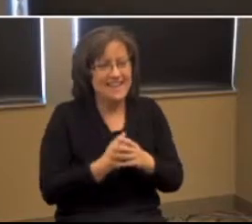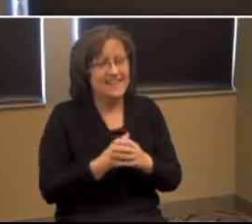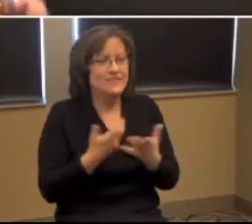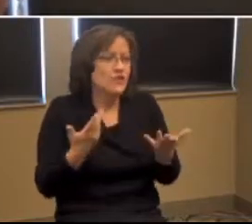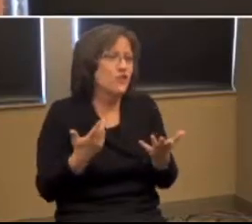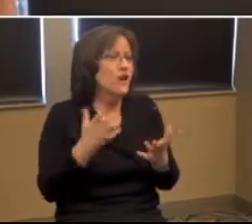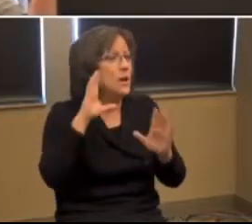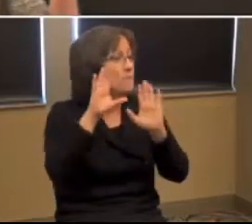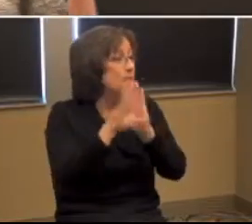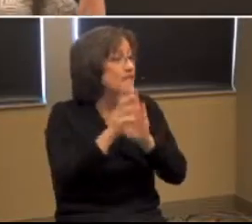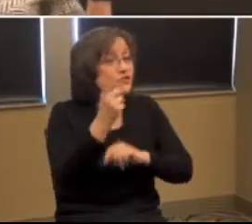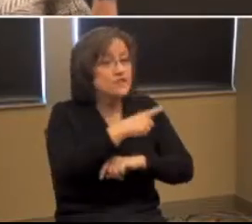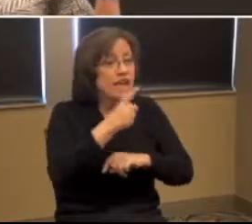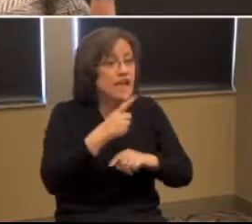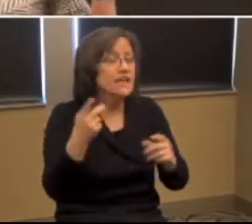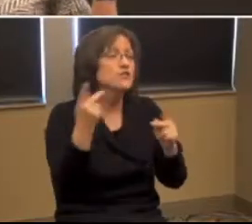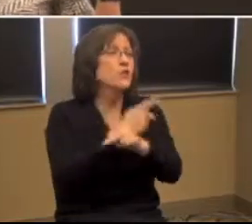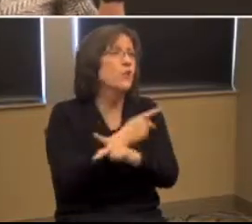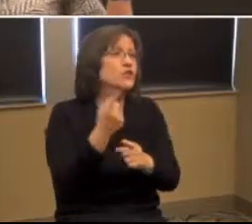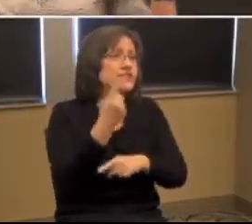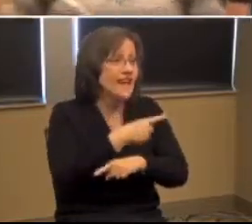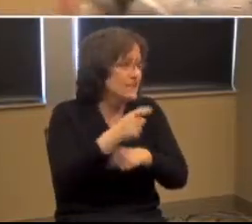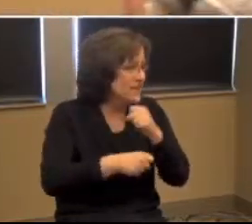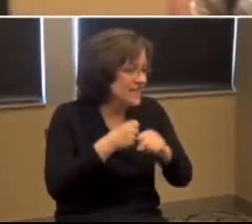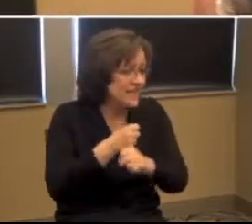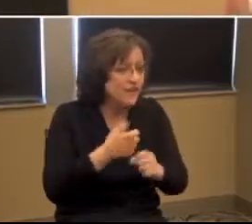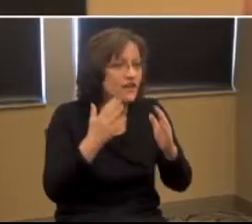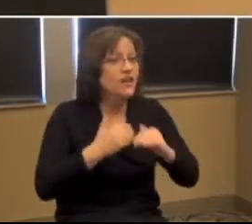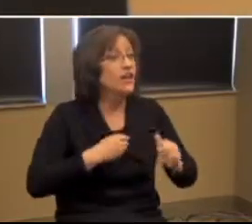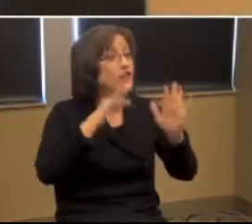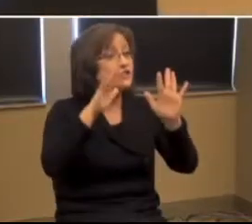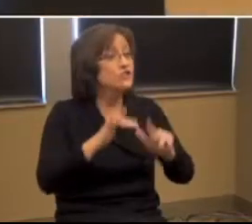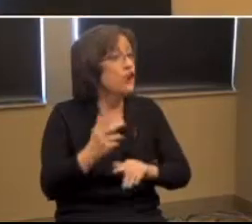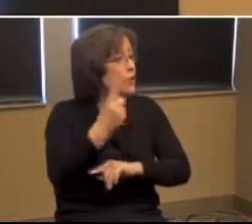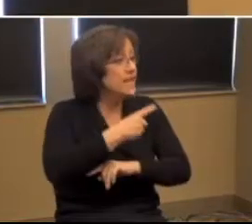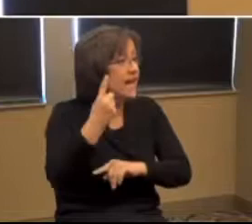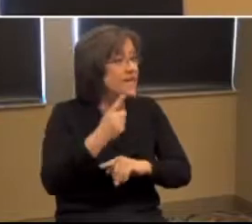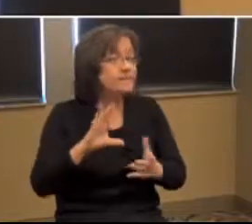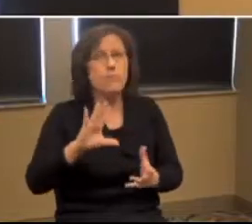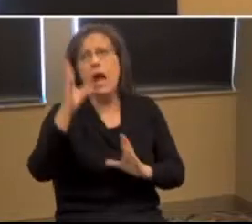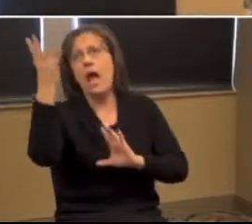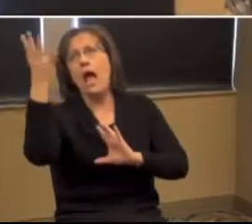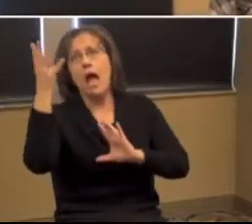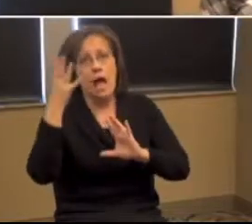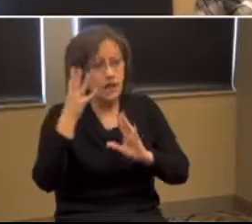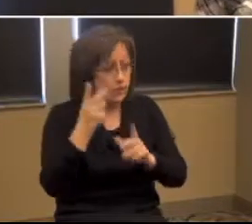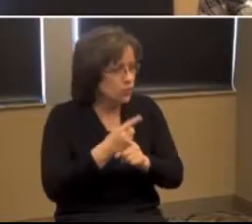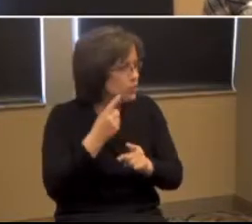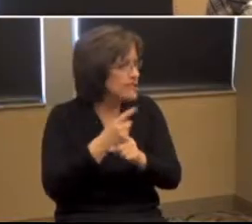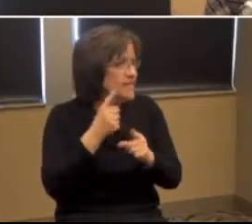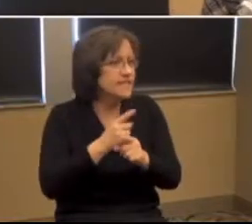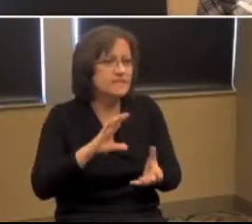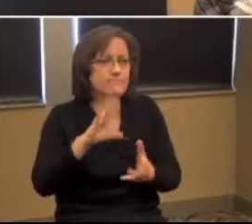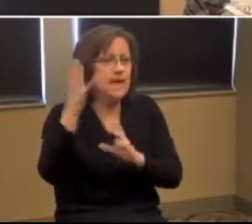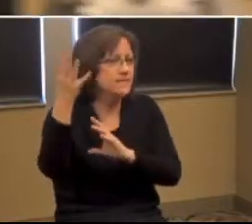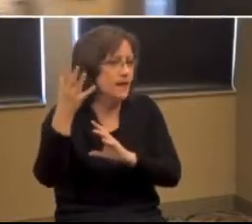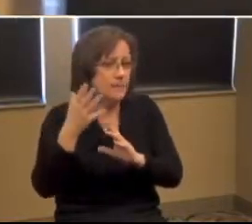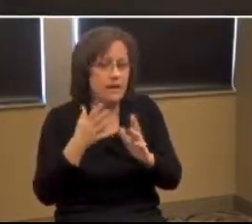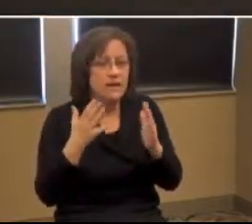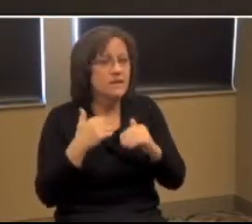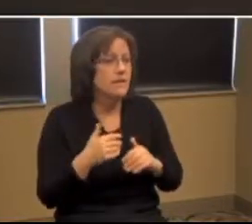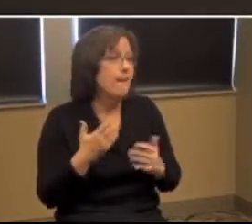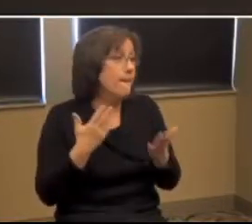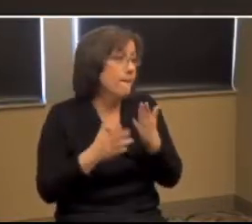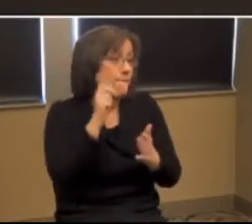That's all I'm saying. Snow Horrible. days. We've had a few of those lately. You guys may Totally messes with the routine. may have some difficult